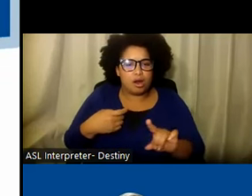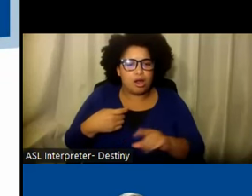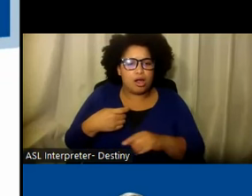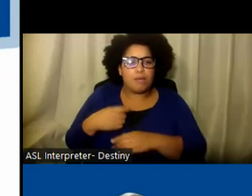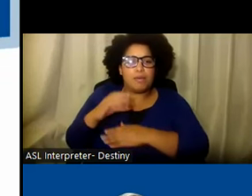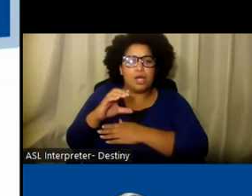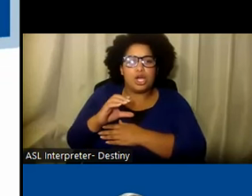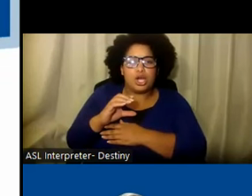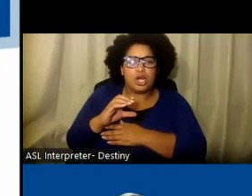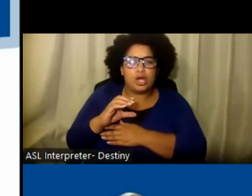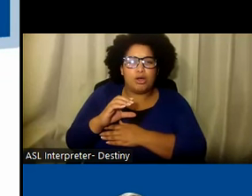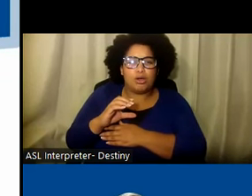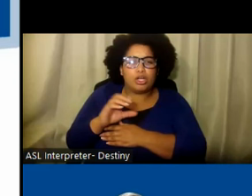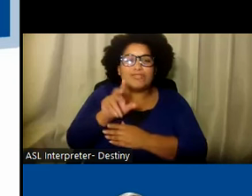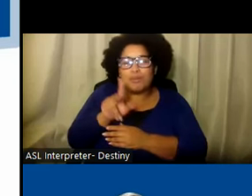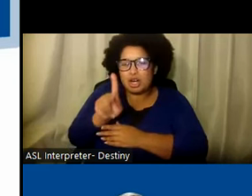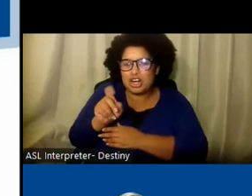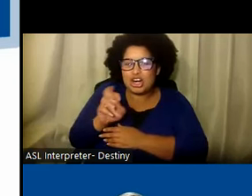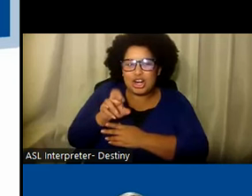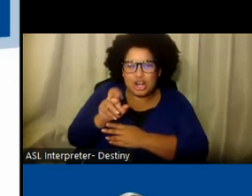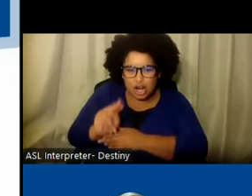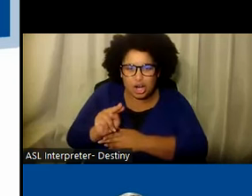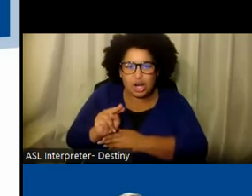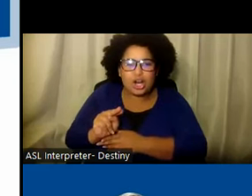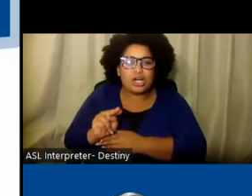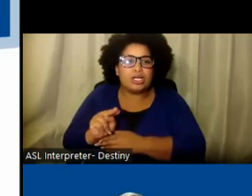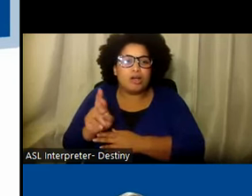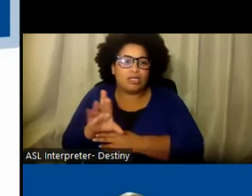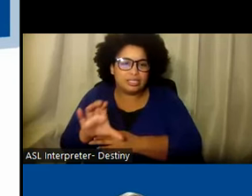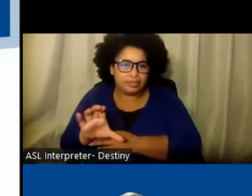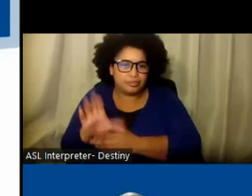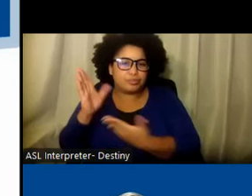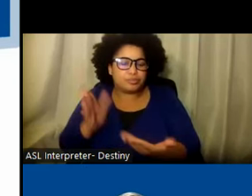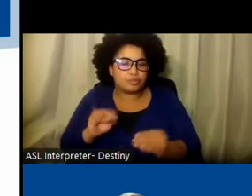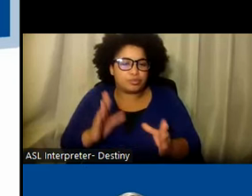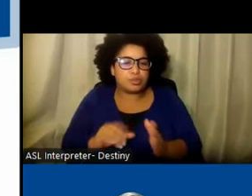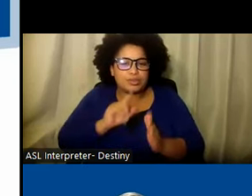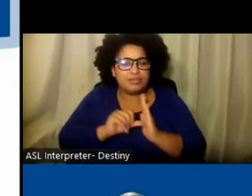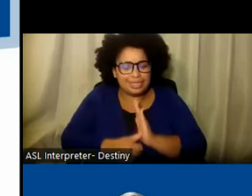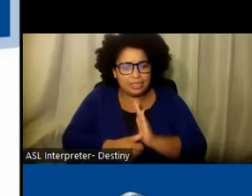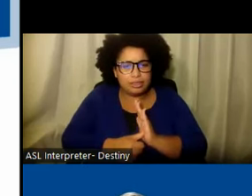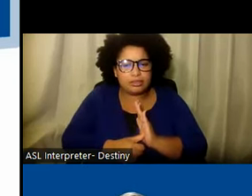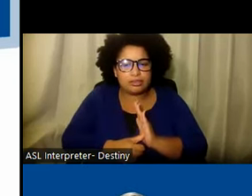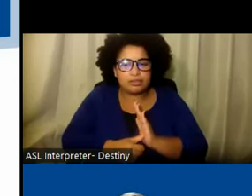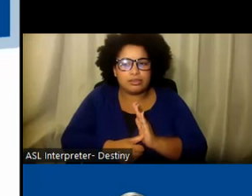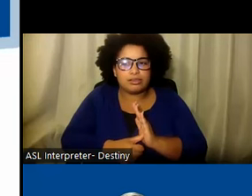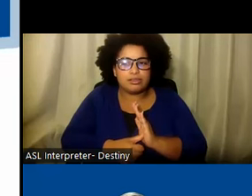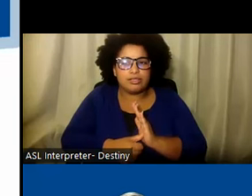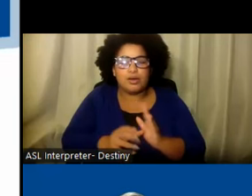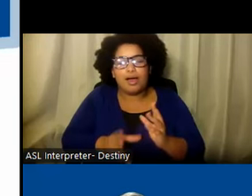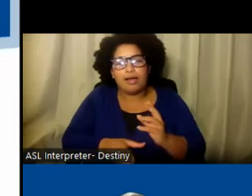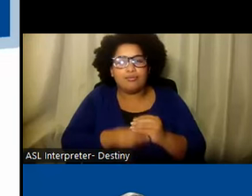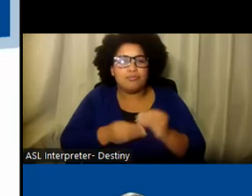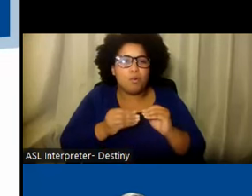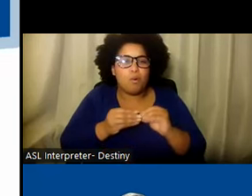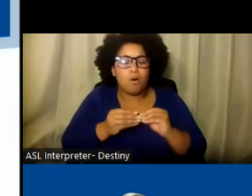about how regional centers can support that, and brought in a provider as well to really kind of emphasize and bring to life, put some color on